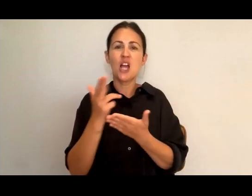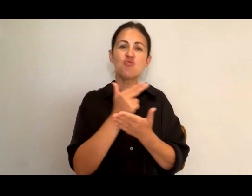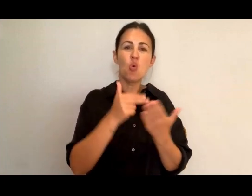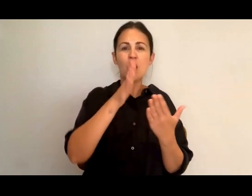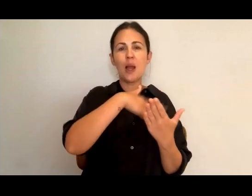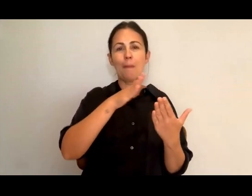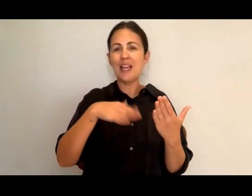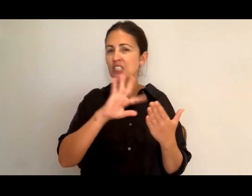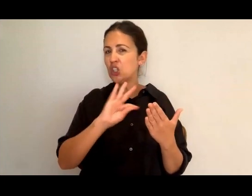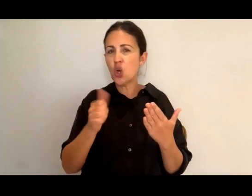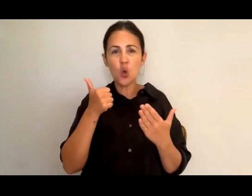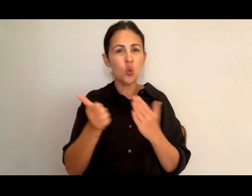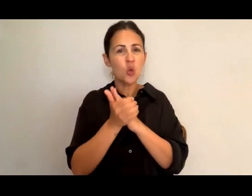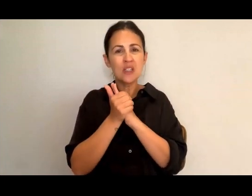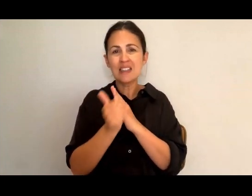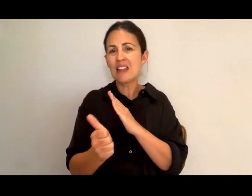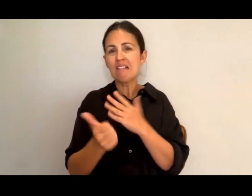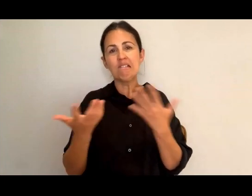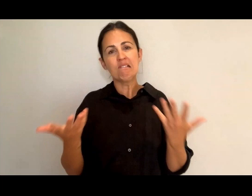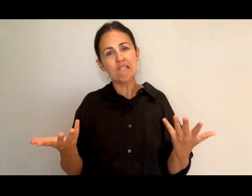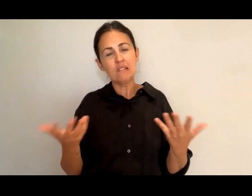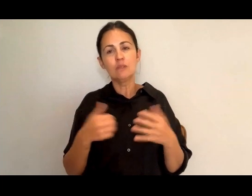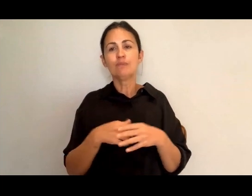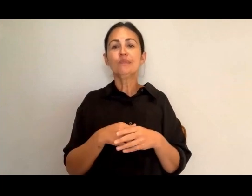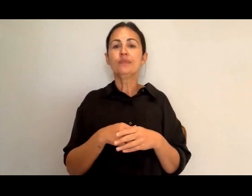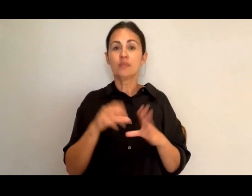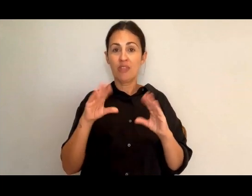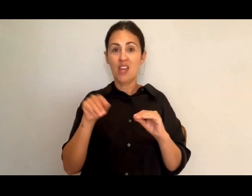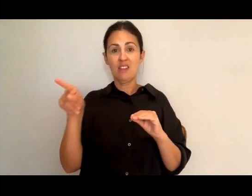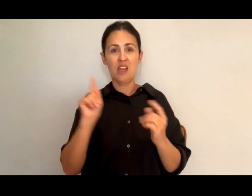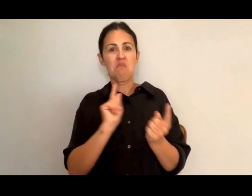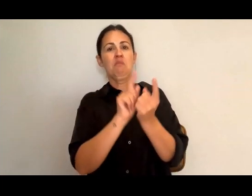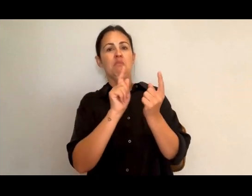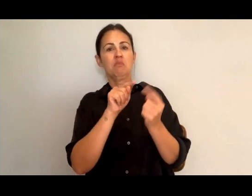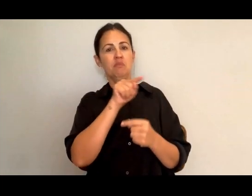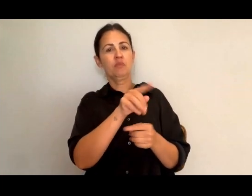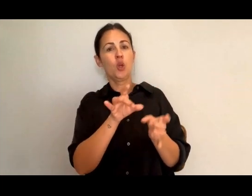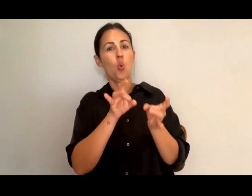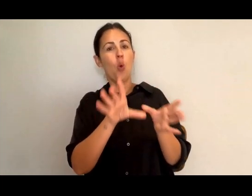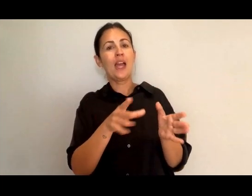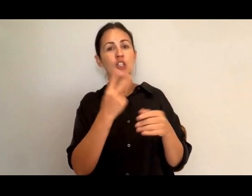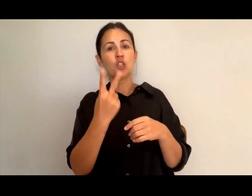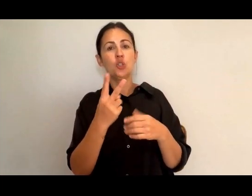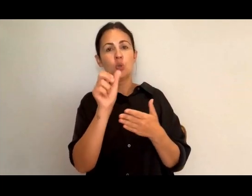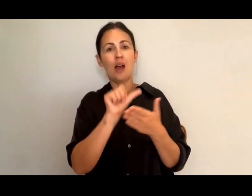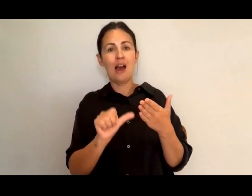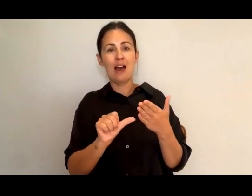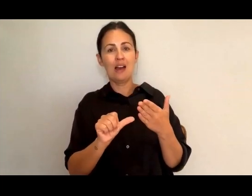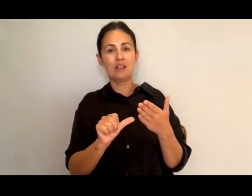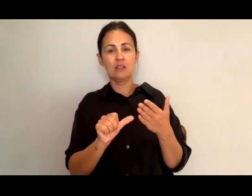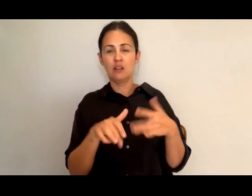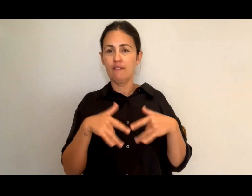was particularly successful. But they stumbled across something in the freedom of making an artwork with found objects that allowed them to